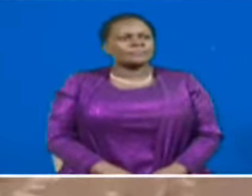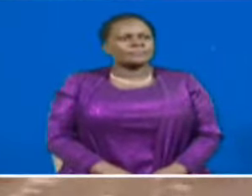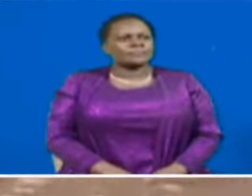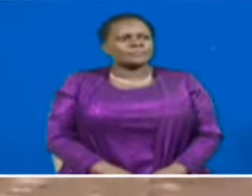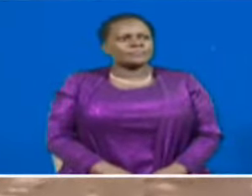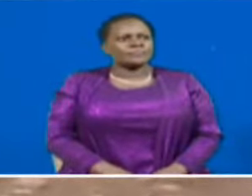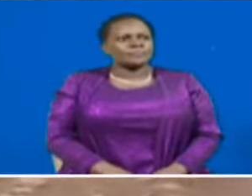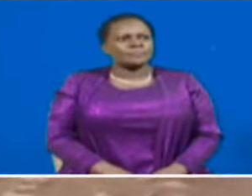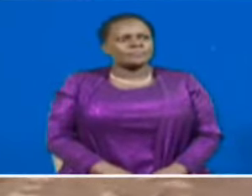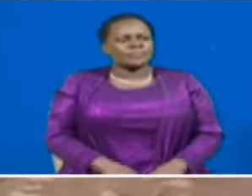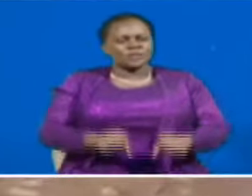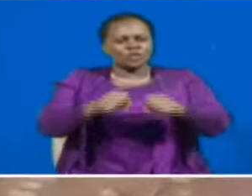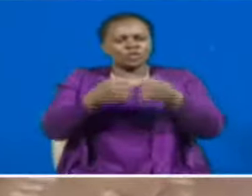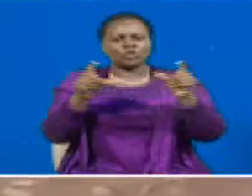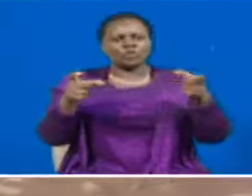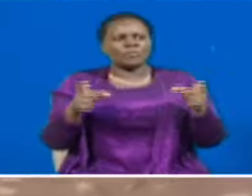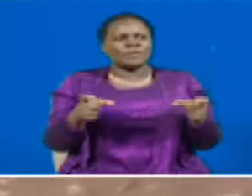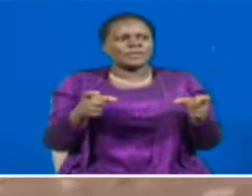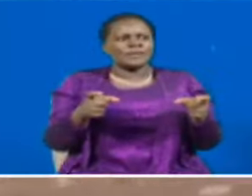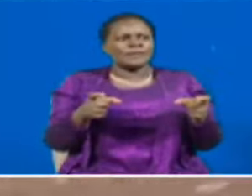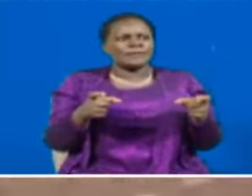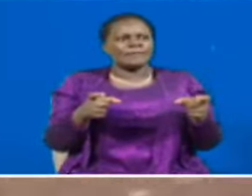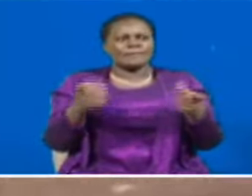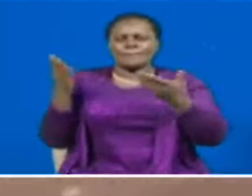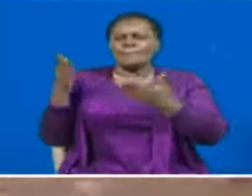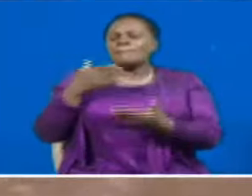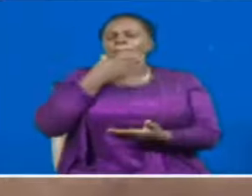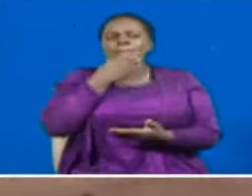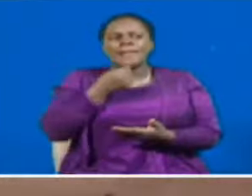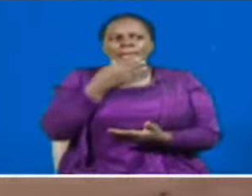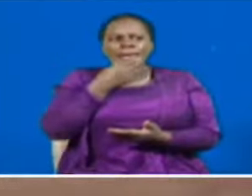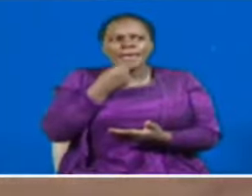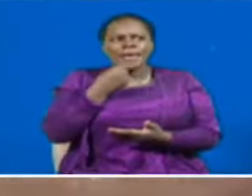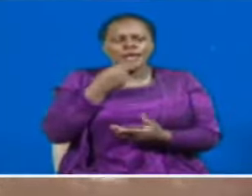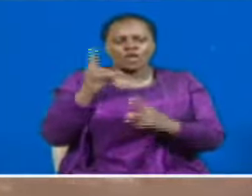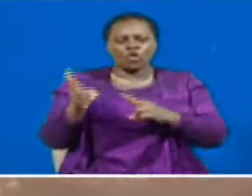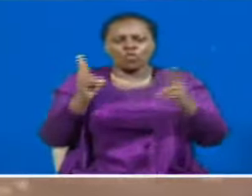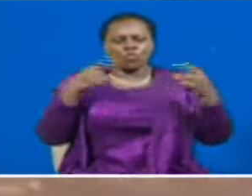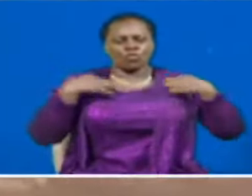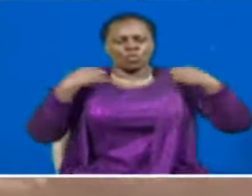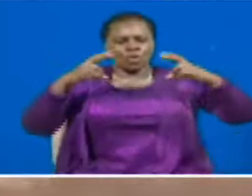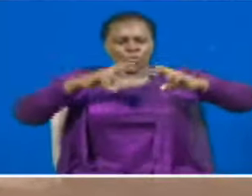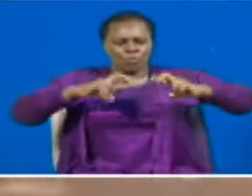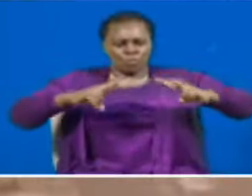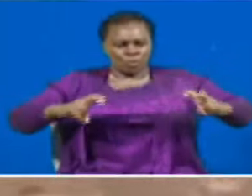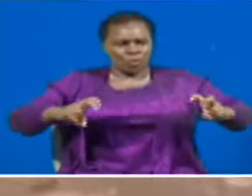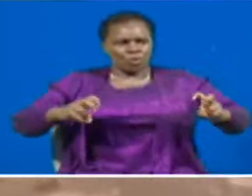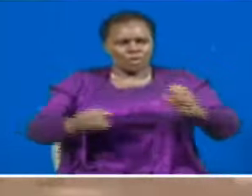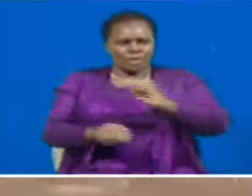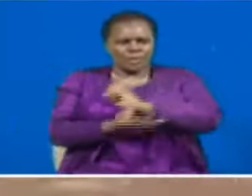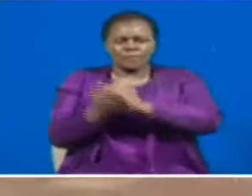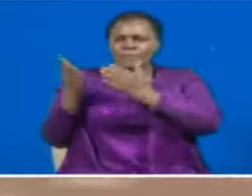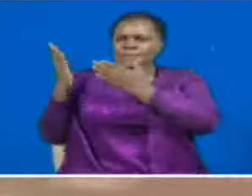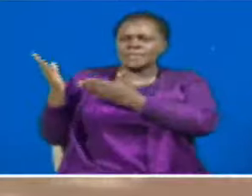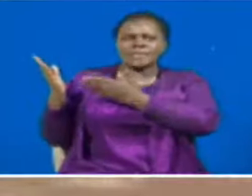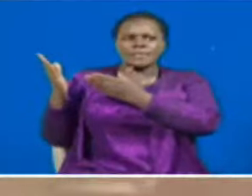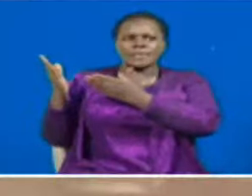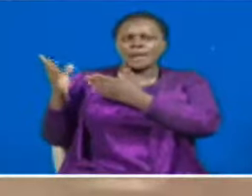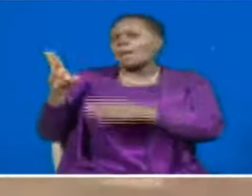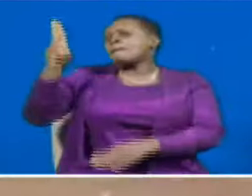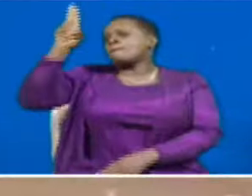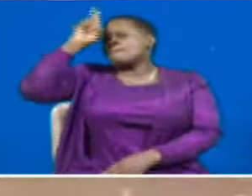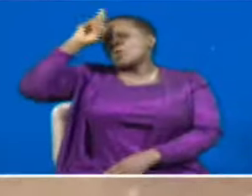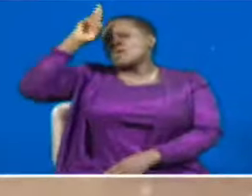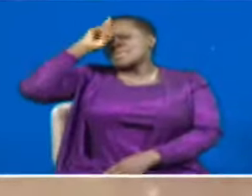Amid social media uproar over a video depicting armed men in civilian clothes, an investigation has clarified that these individuals are National